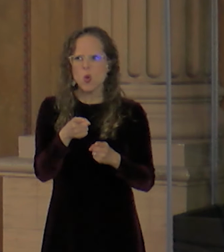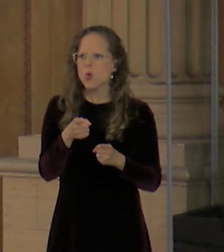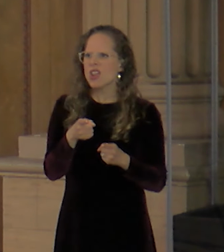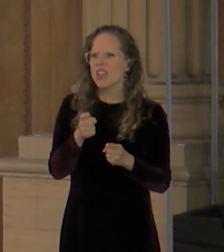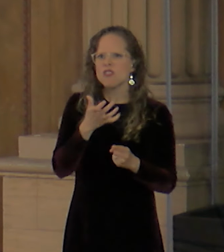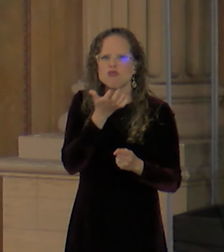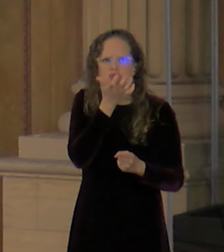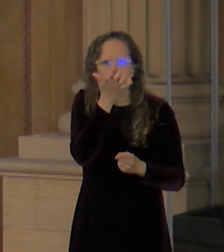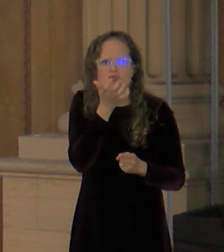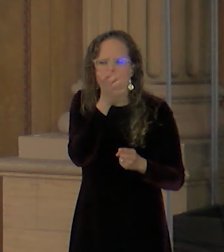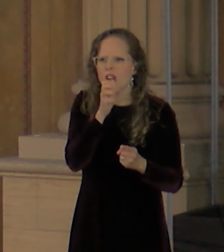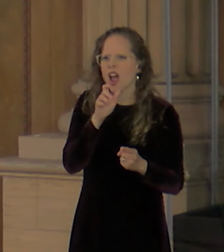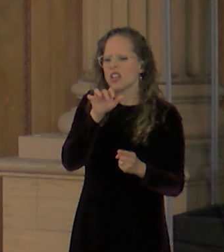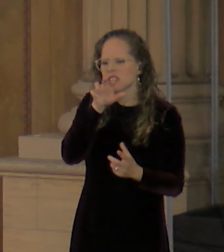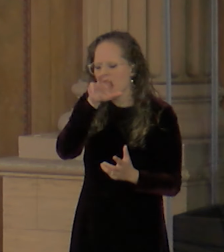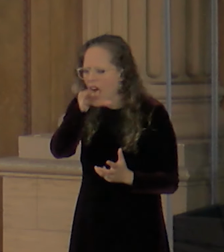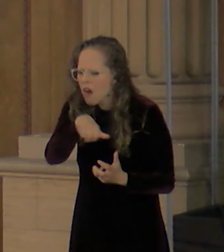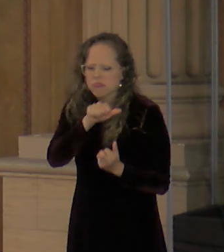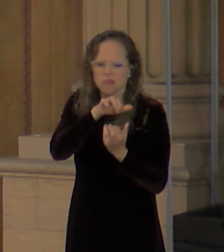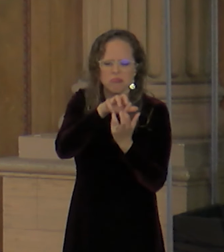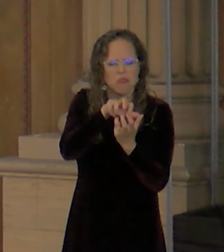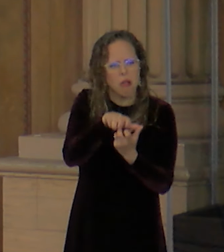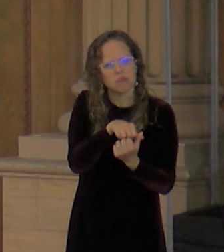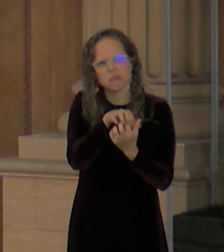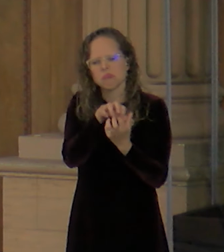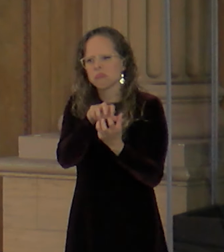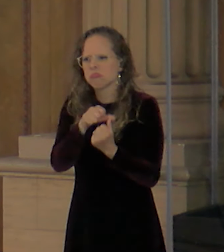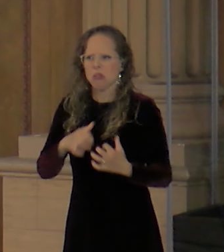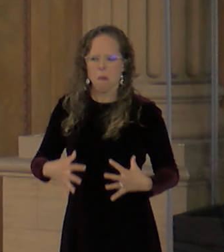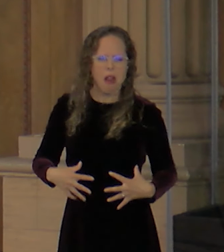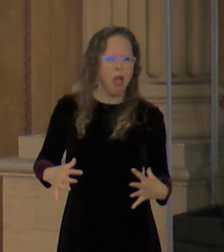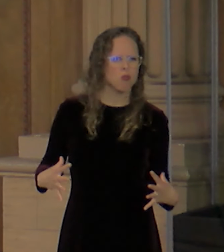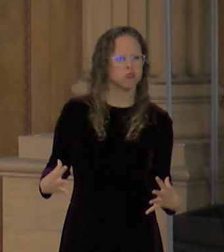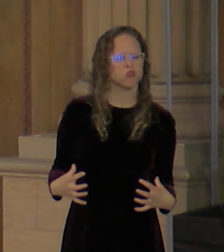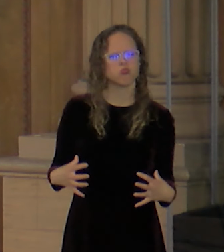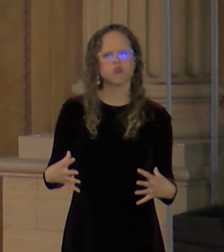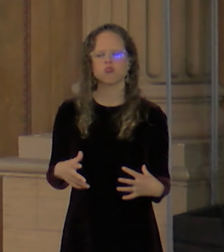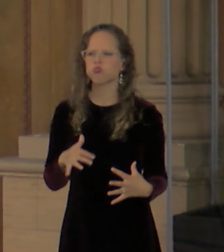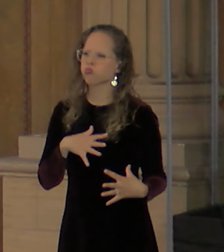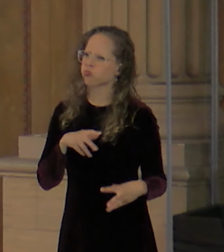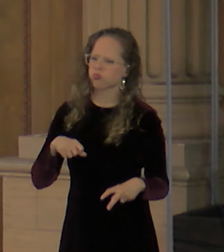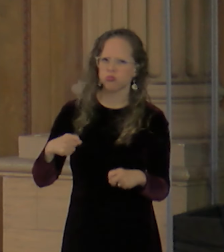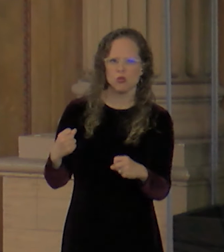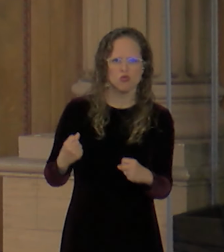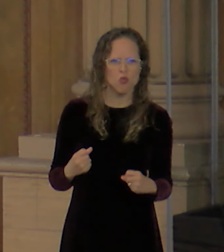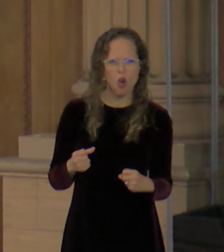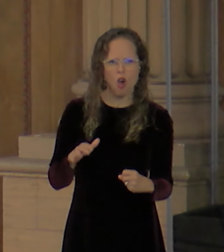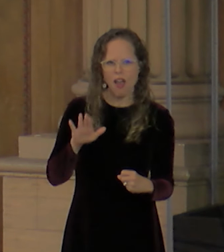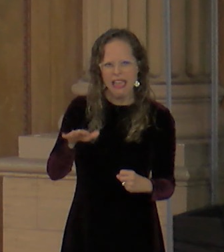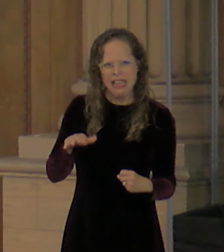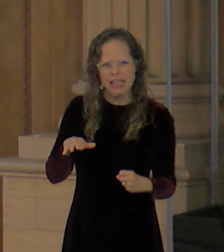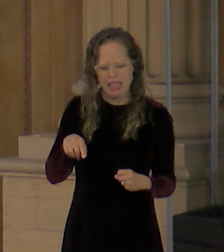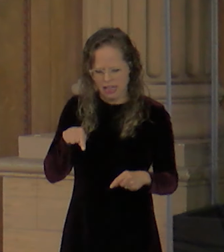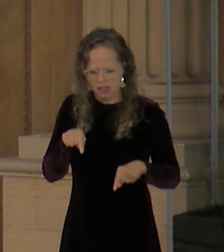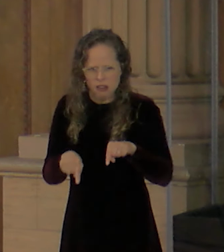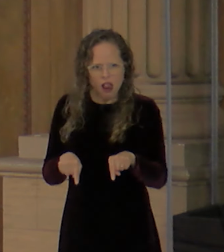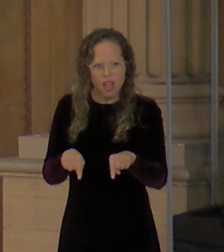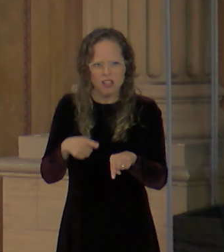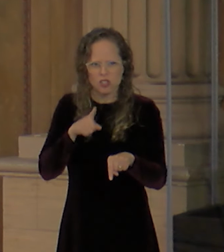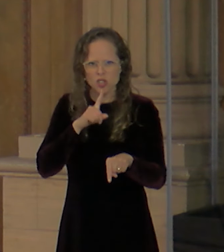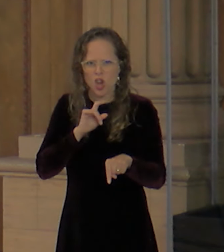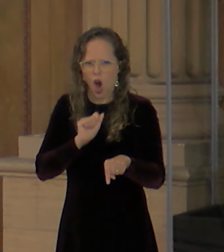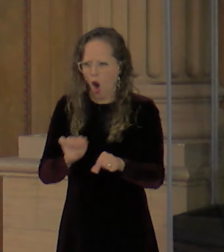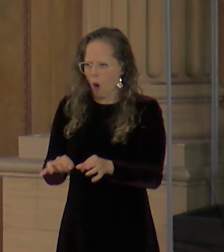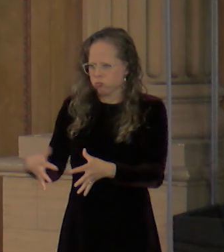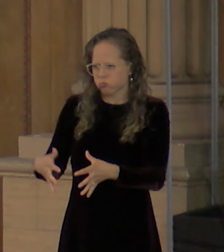his loins, and his power is in the muscles of his belly. He makes his tail stiff like a cedar. The sinews of his thighs are knit together. His